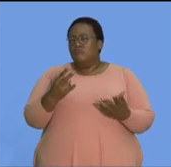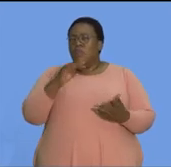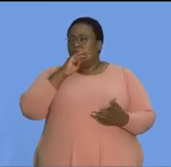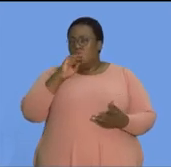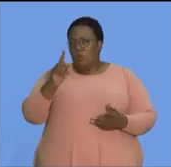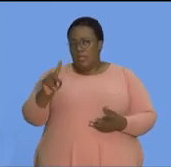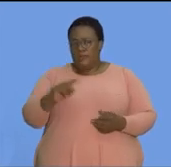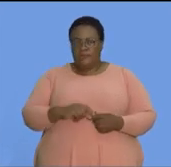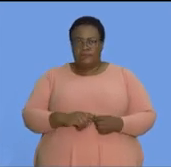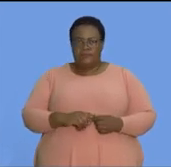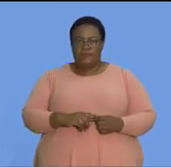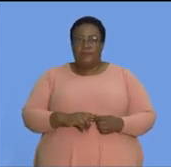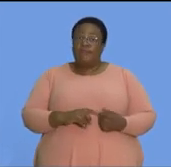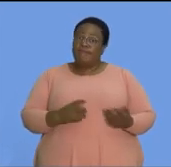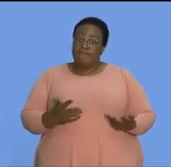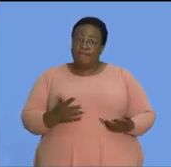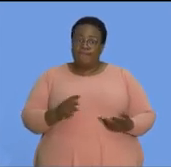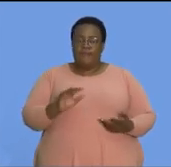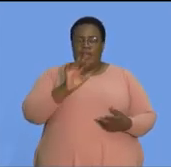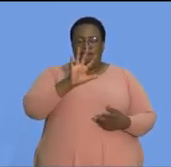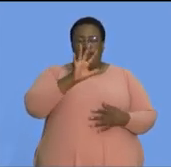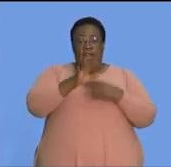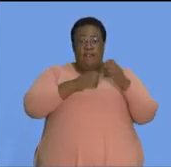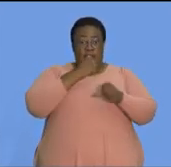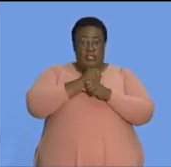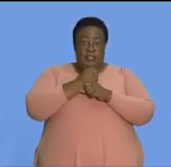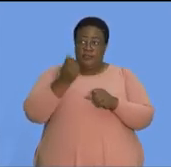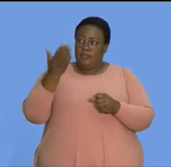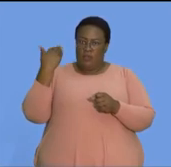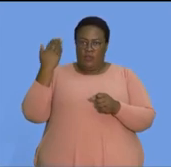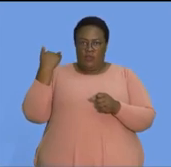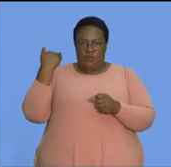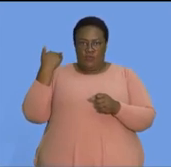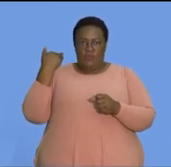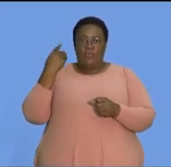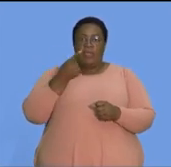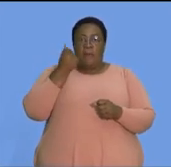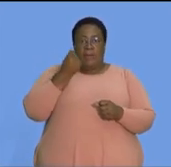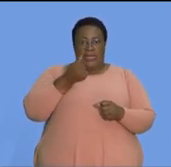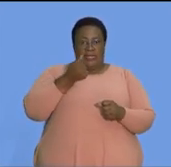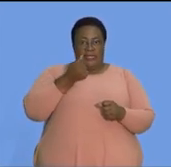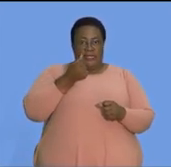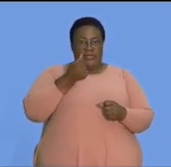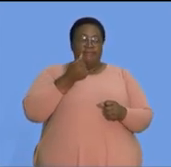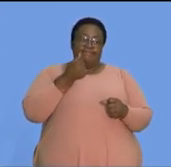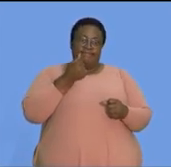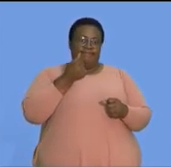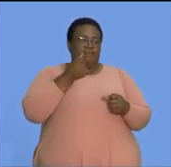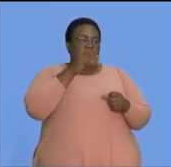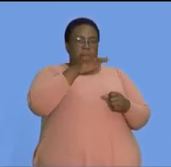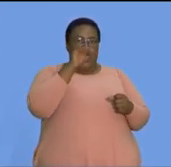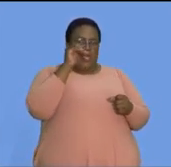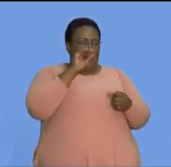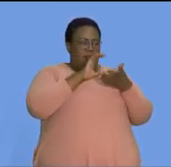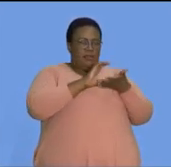means. Now, 5 years ago, a certain amount of money was invested in a bank. The